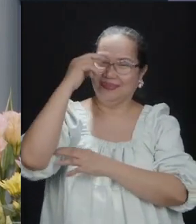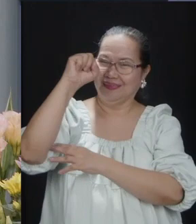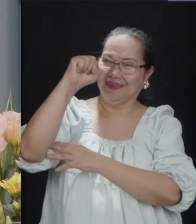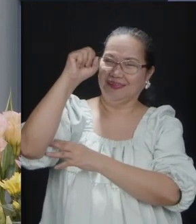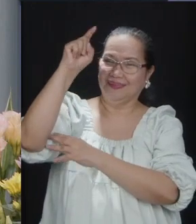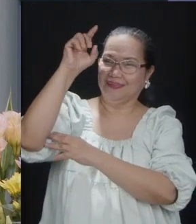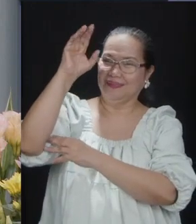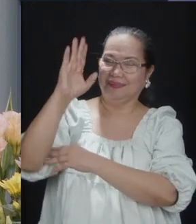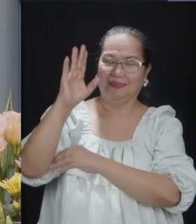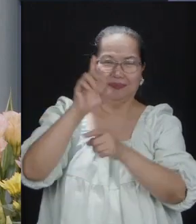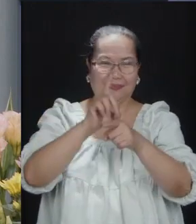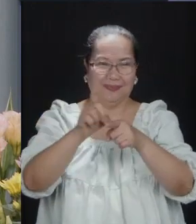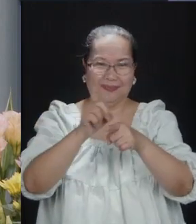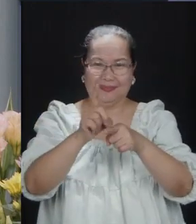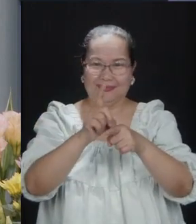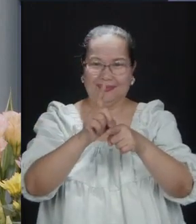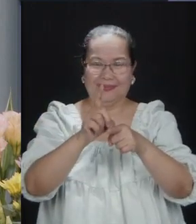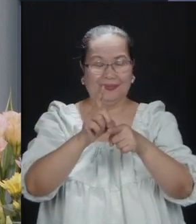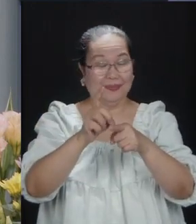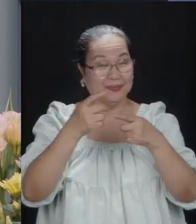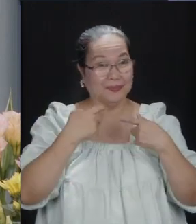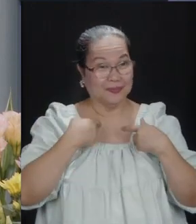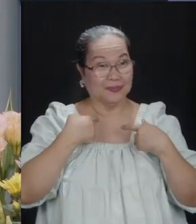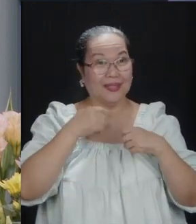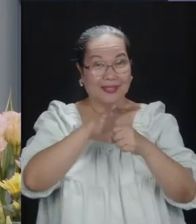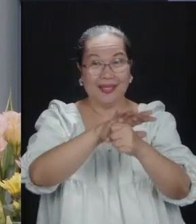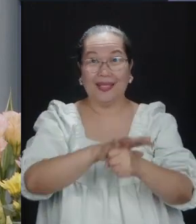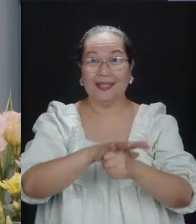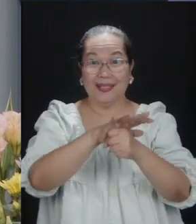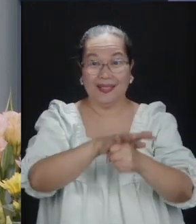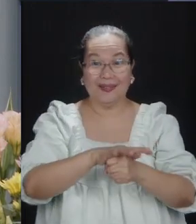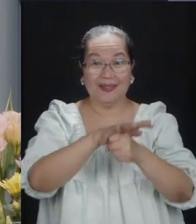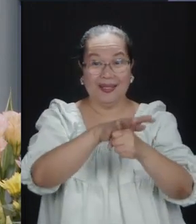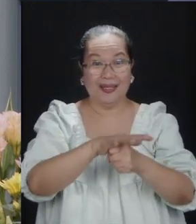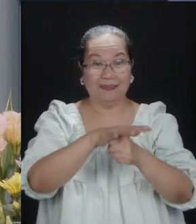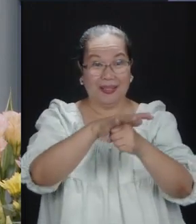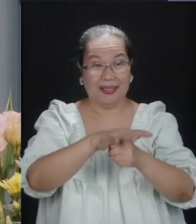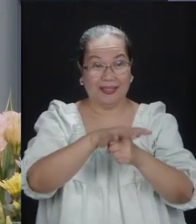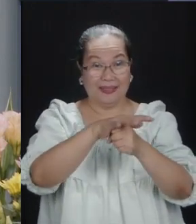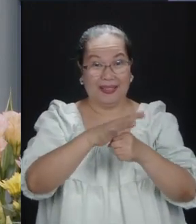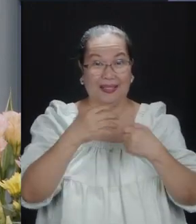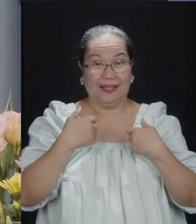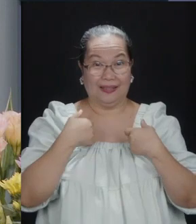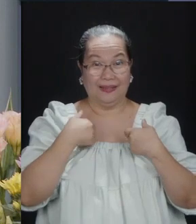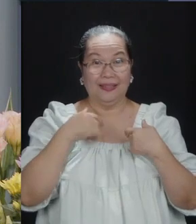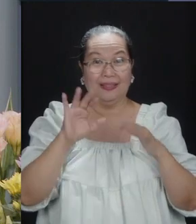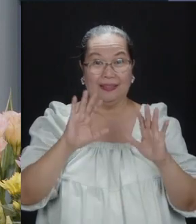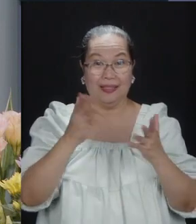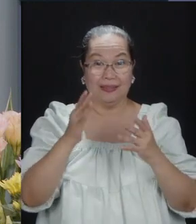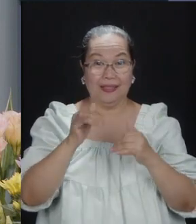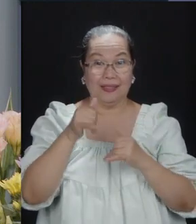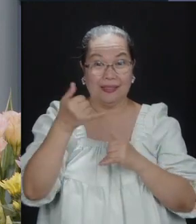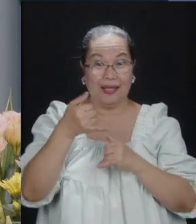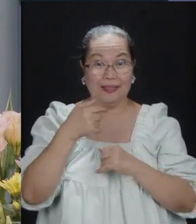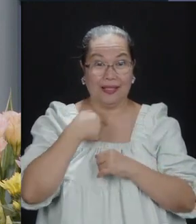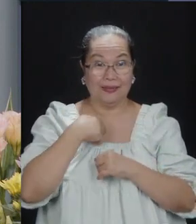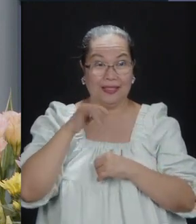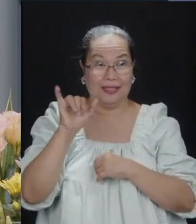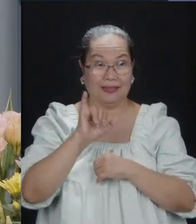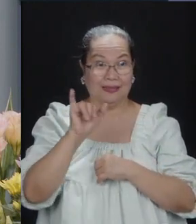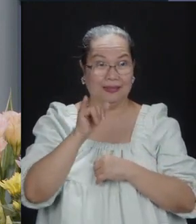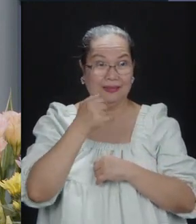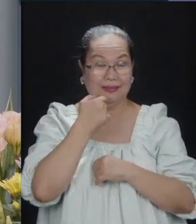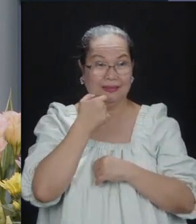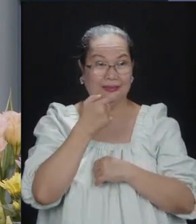God disciplined them through oppression from enemies, and then they would cry out to God. God would raise up a judge, not in